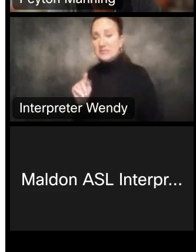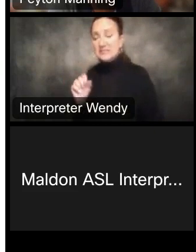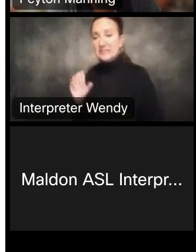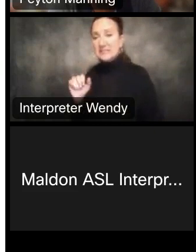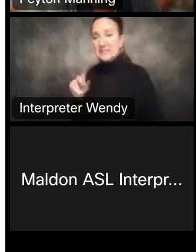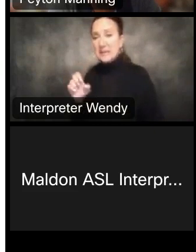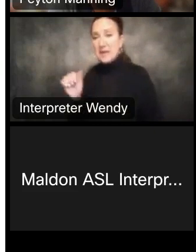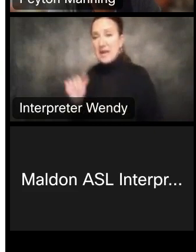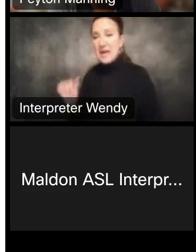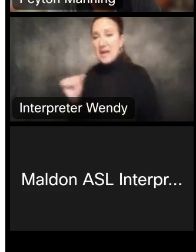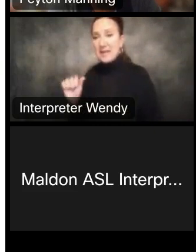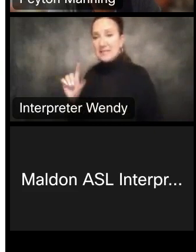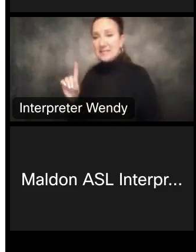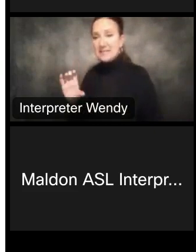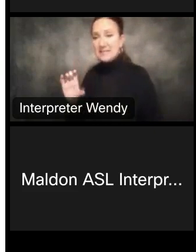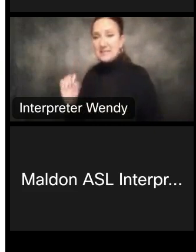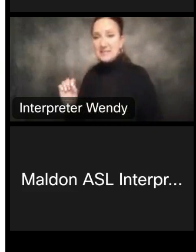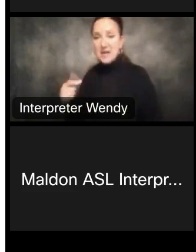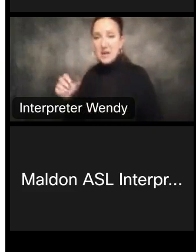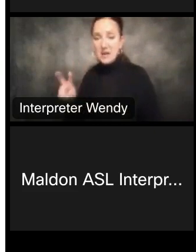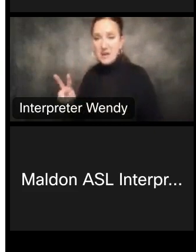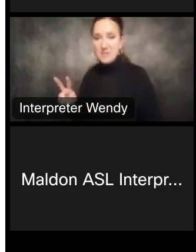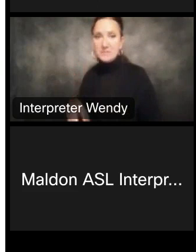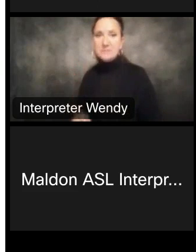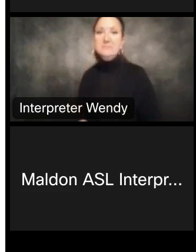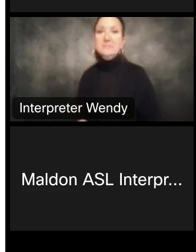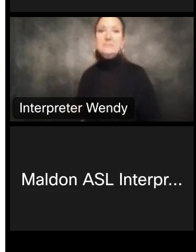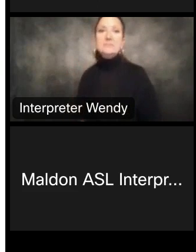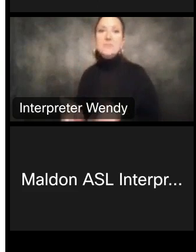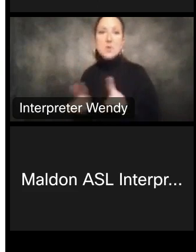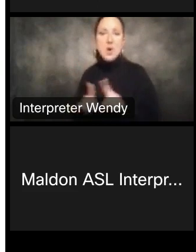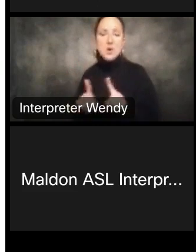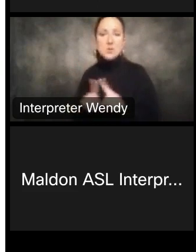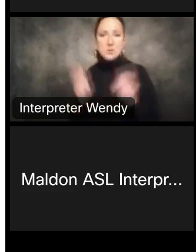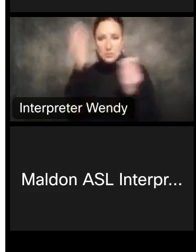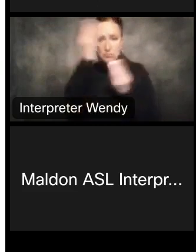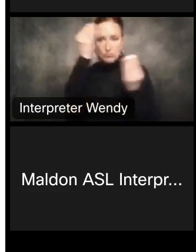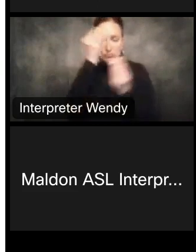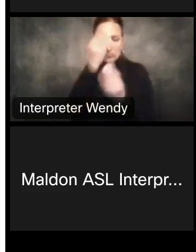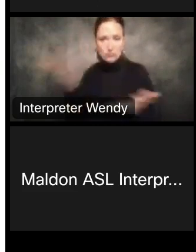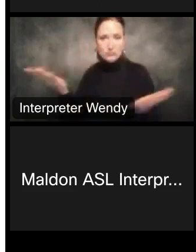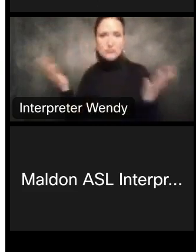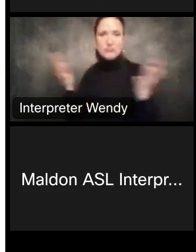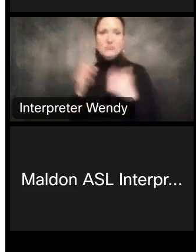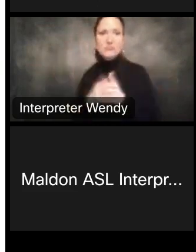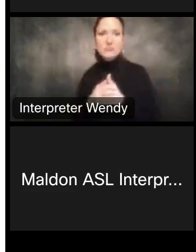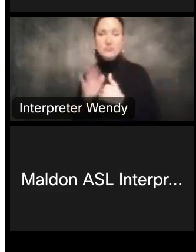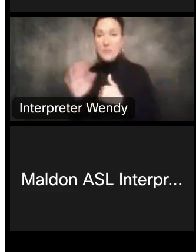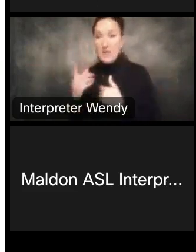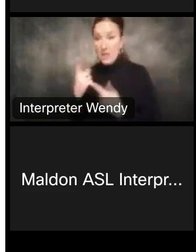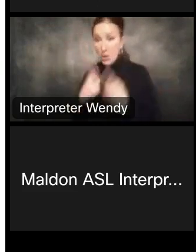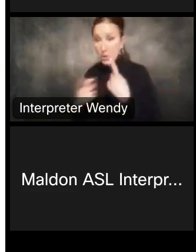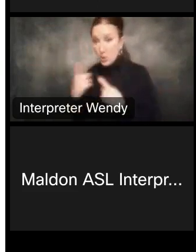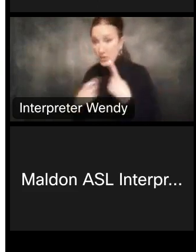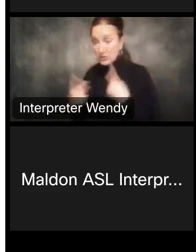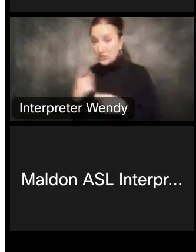newyorkavenue.streetscape@dc.gov. Peyton, is that just wanted to let everyone know we will take your questions and provide answers,